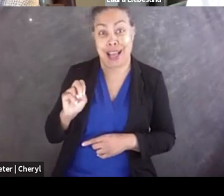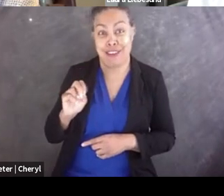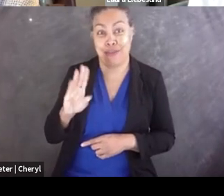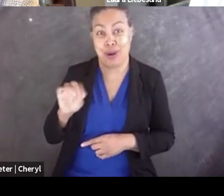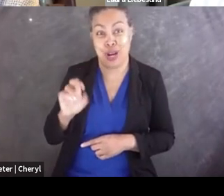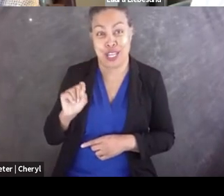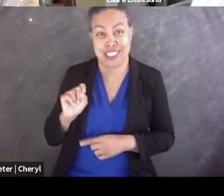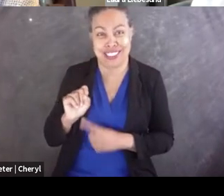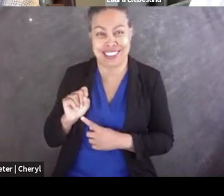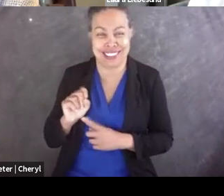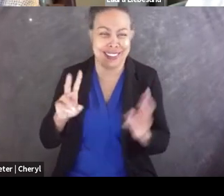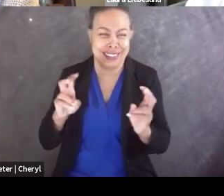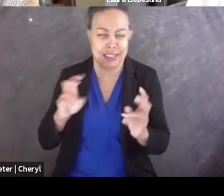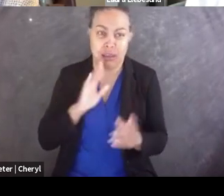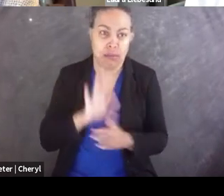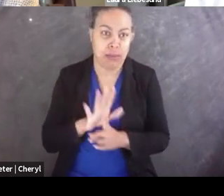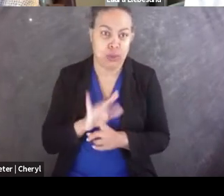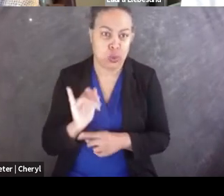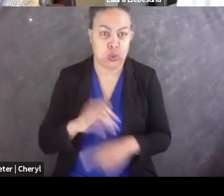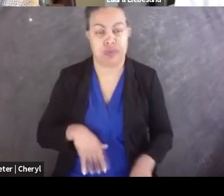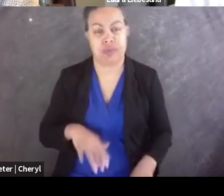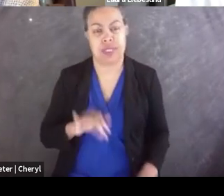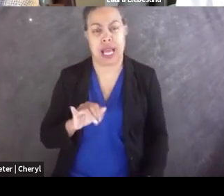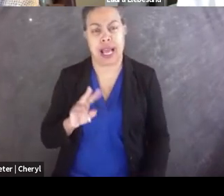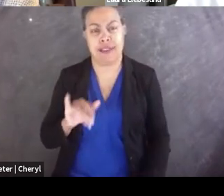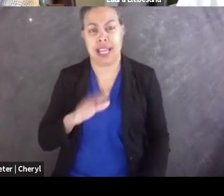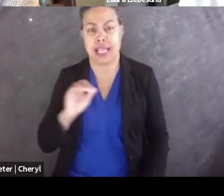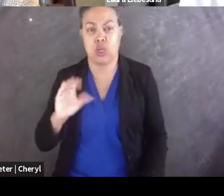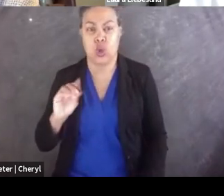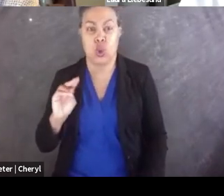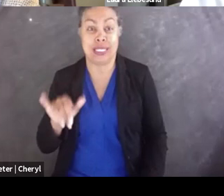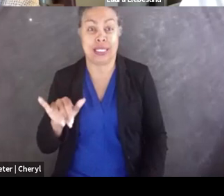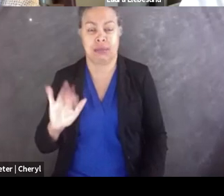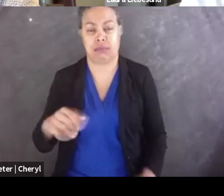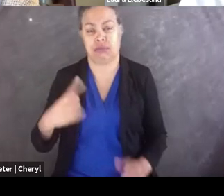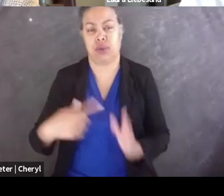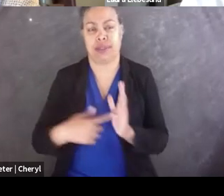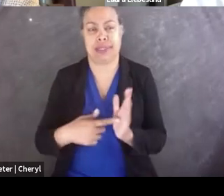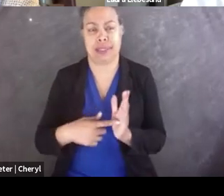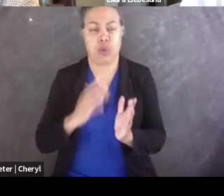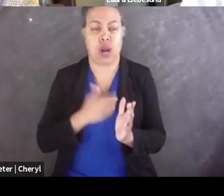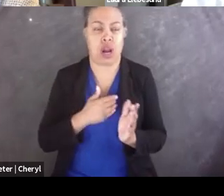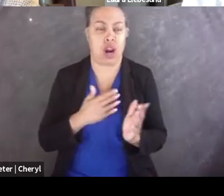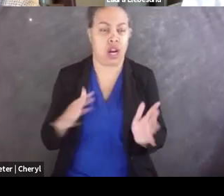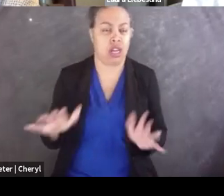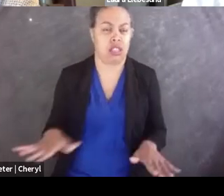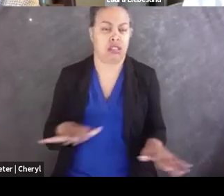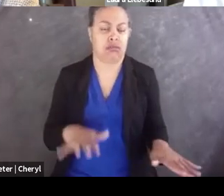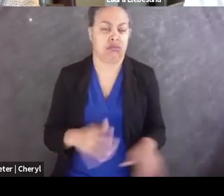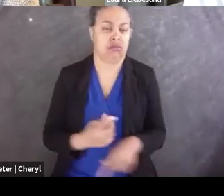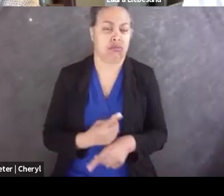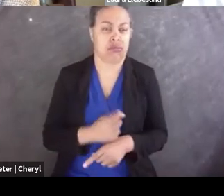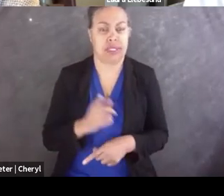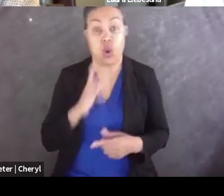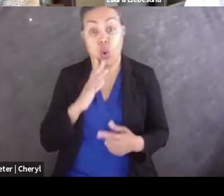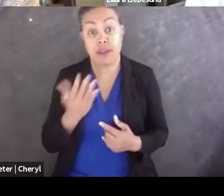popular. So Ivy and Coney is probably the exemplar of our dive bar, which is on the 1500